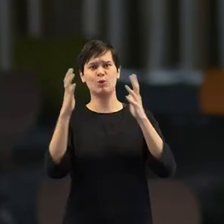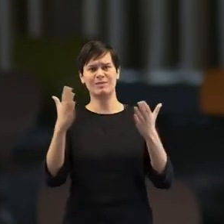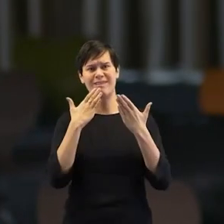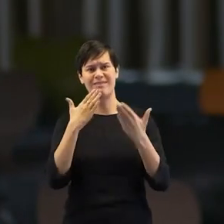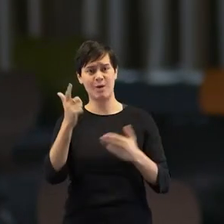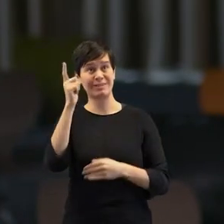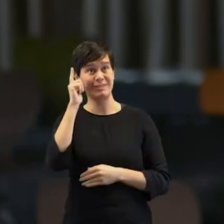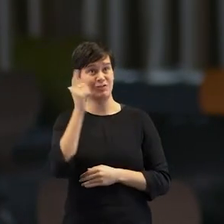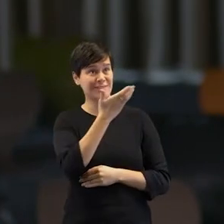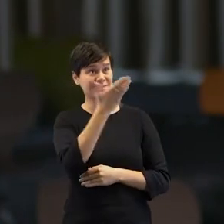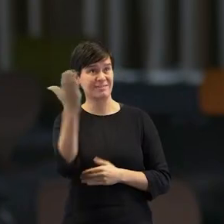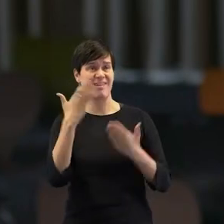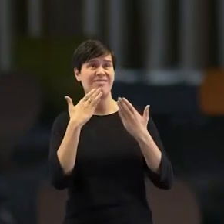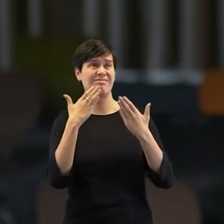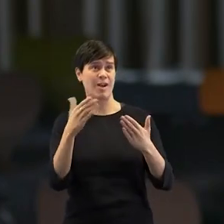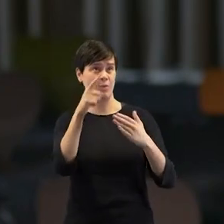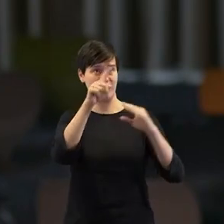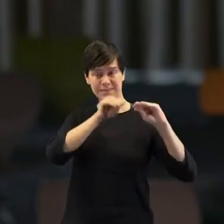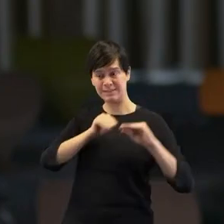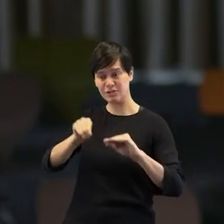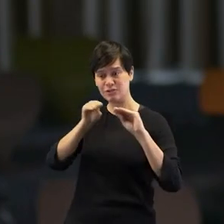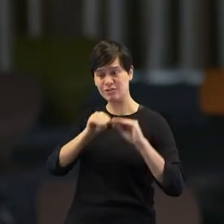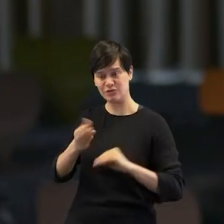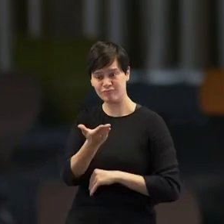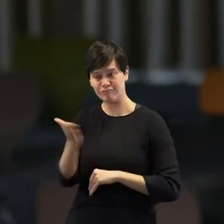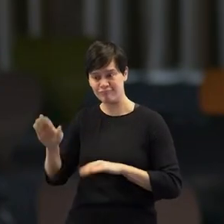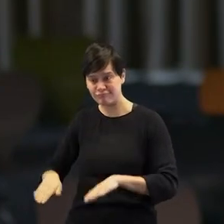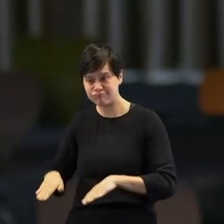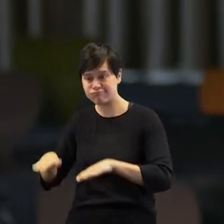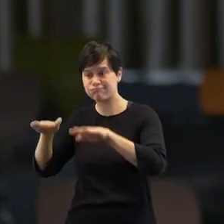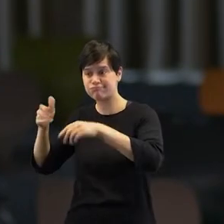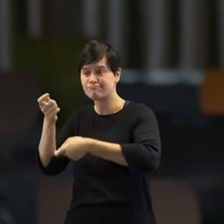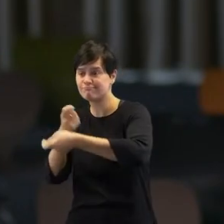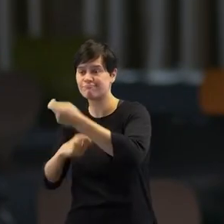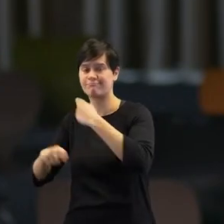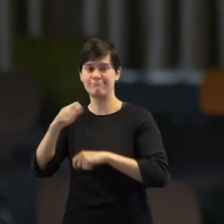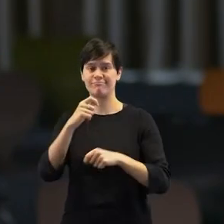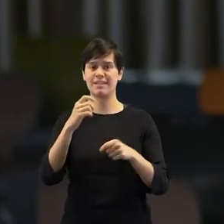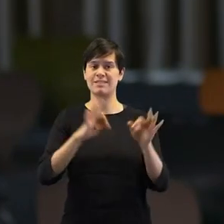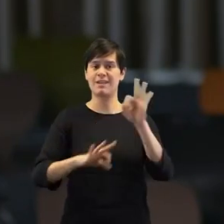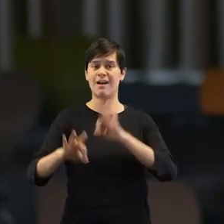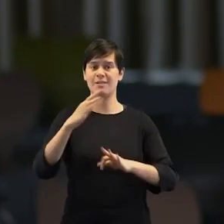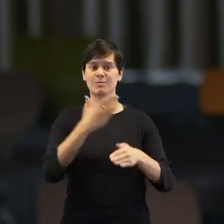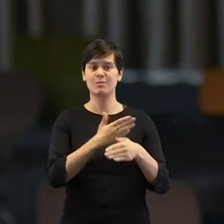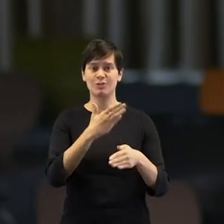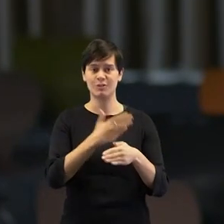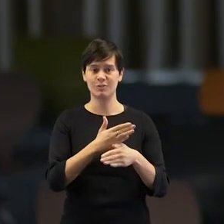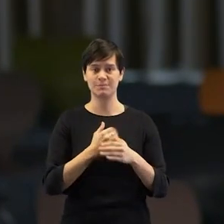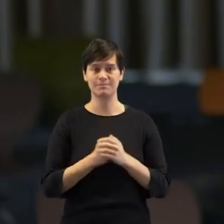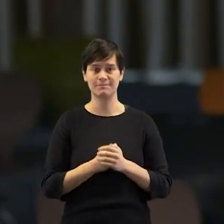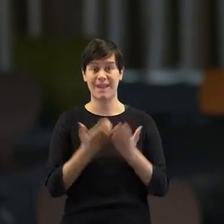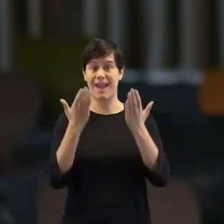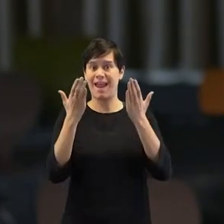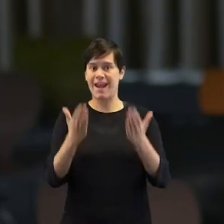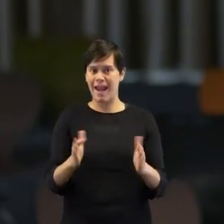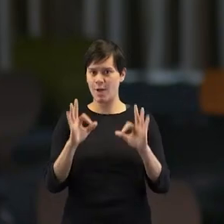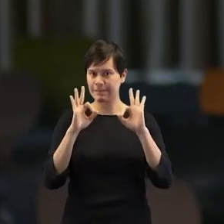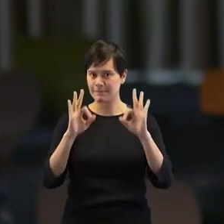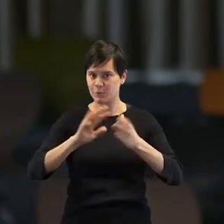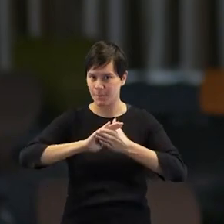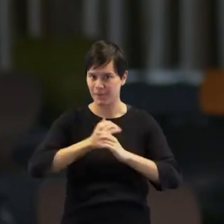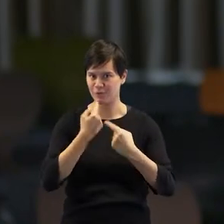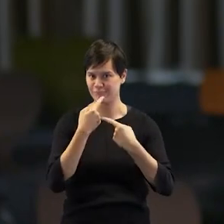you for teaching all our kids and turning them into our brilliant community of scientists. It now gives